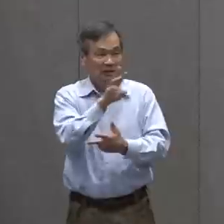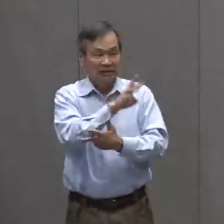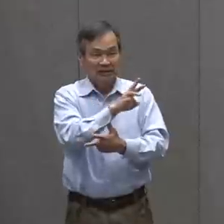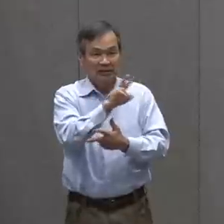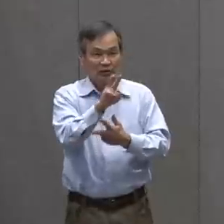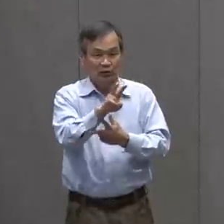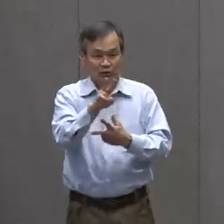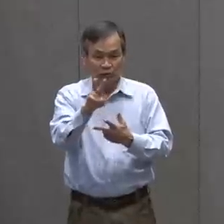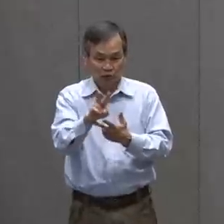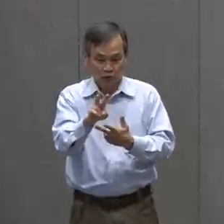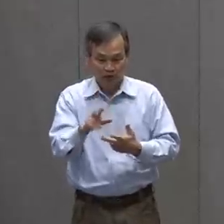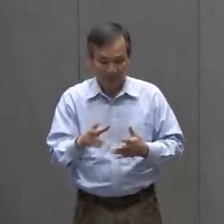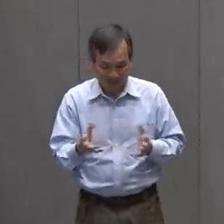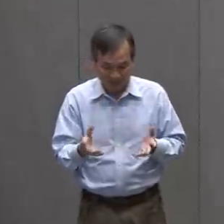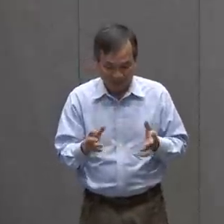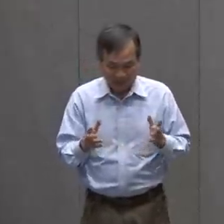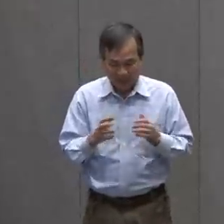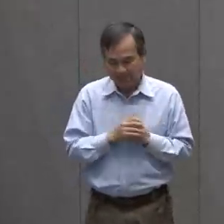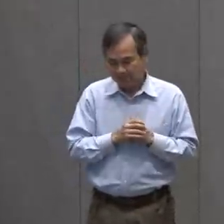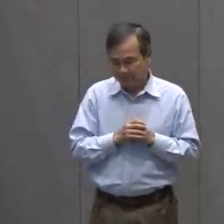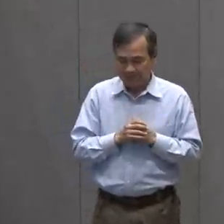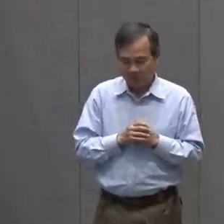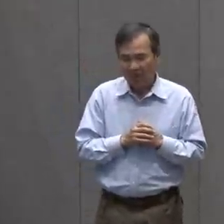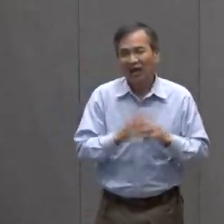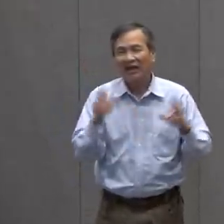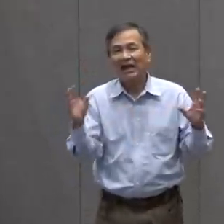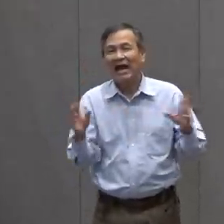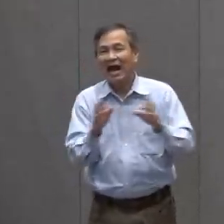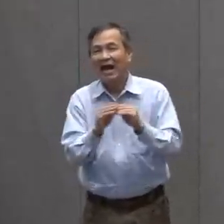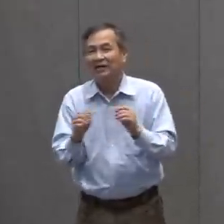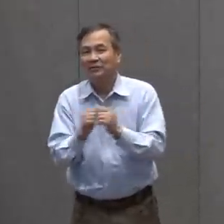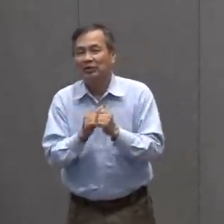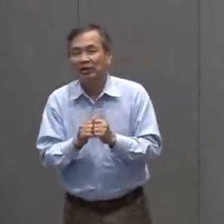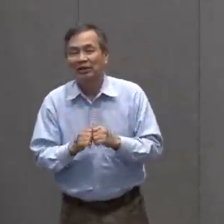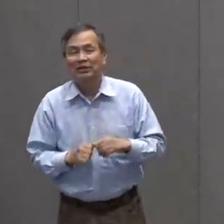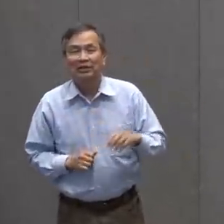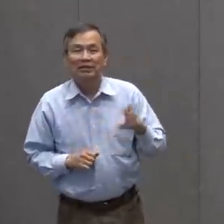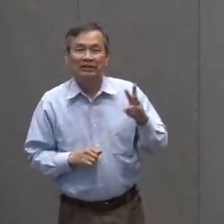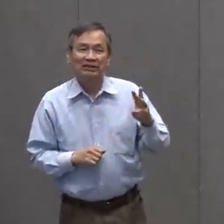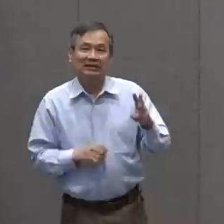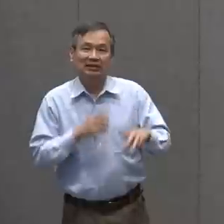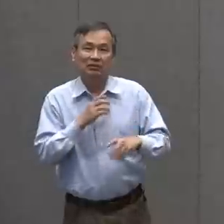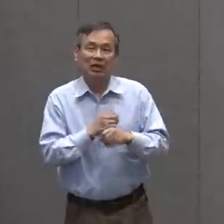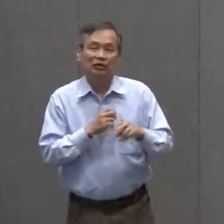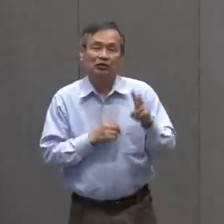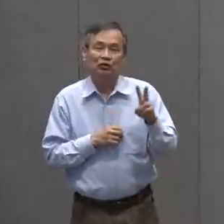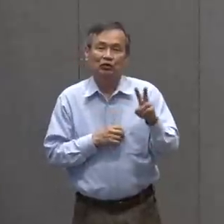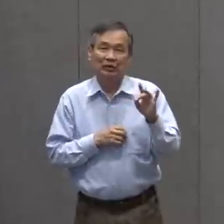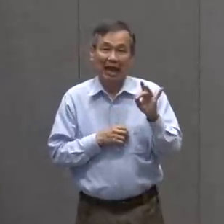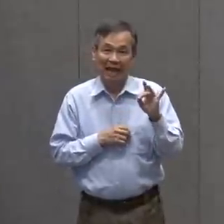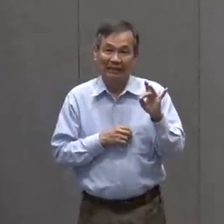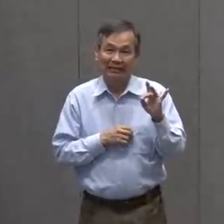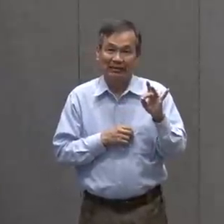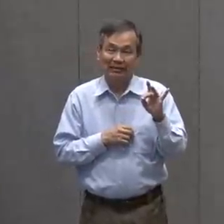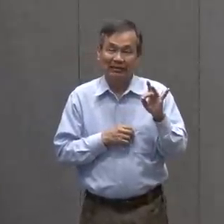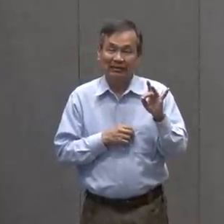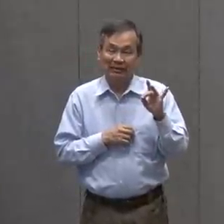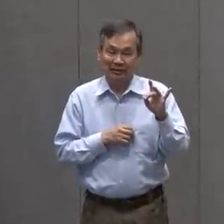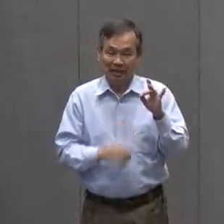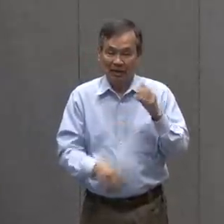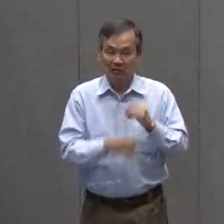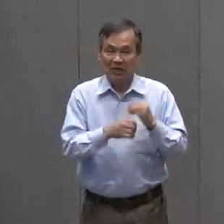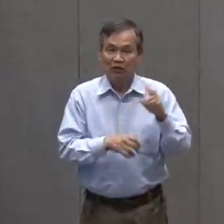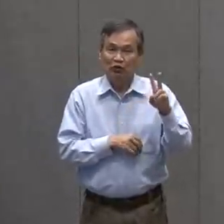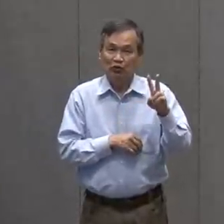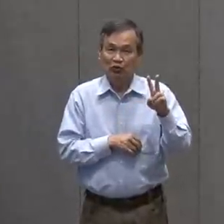2, and 2. So I'm going to go ahead and add those up. So 6 plus 2 would be 8. 8 plus